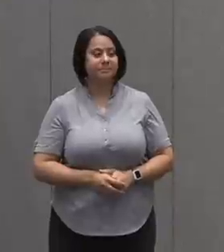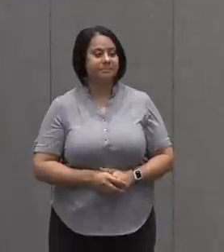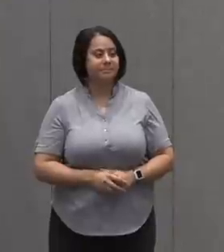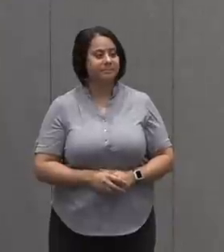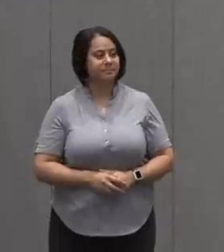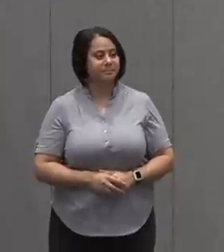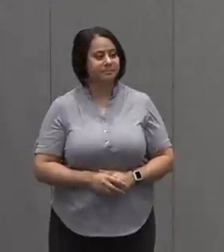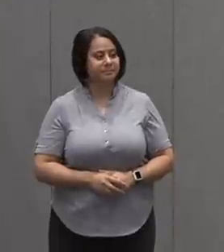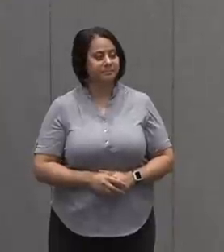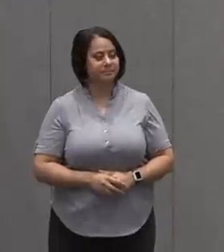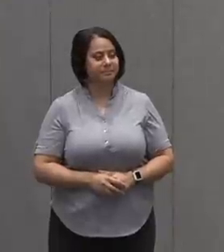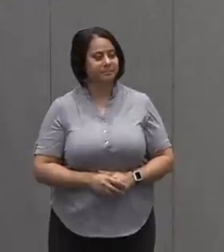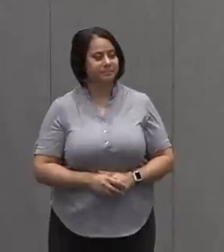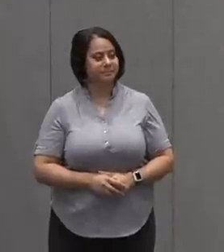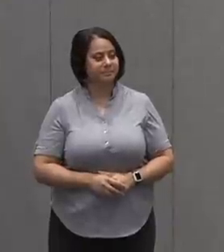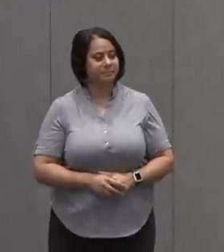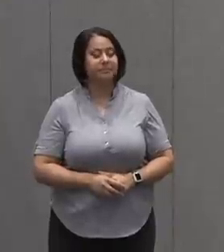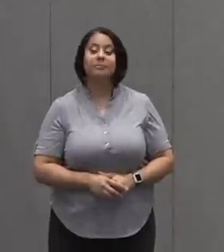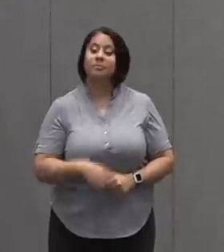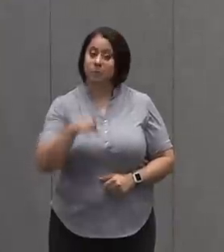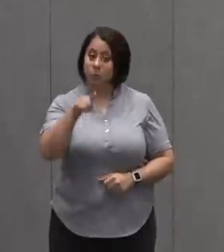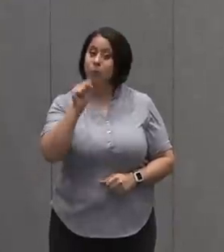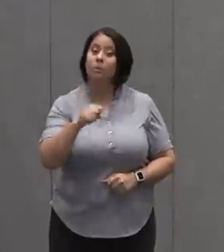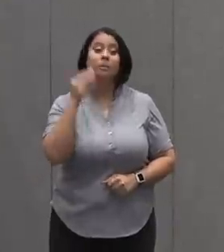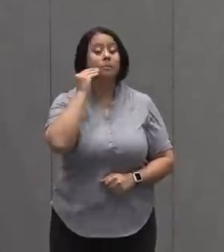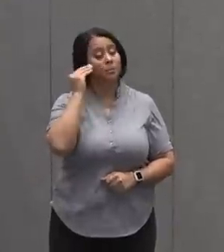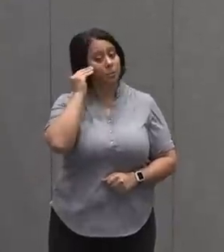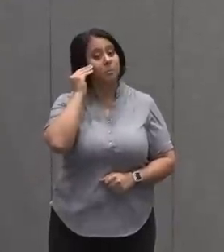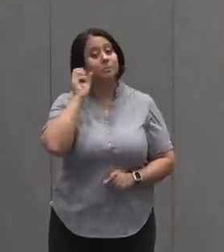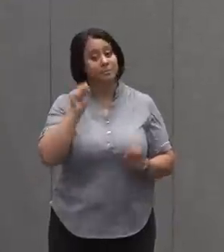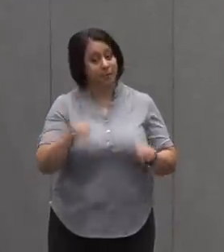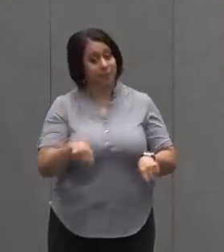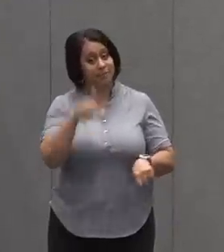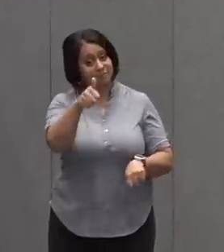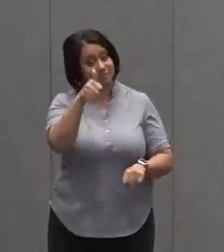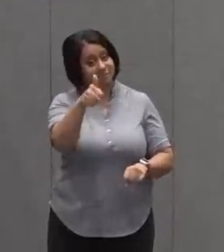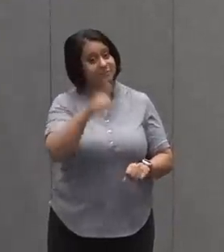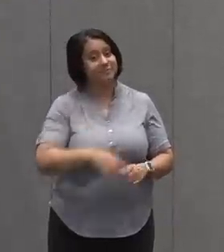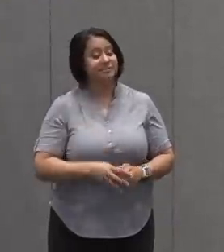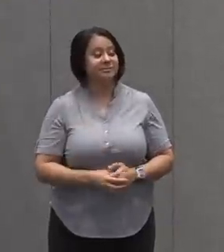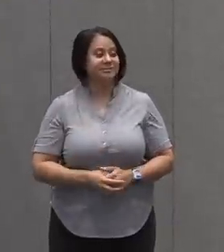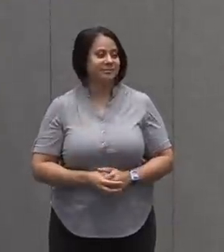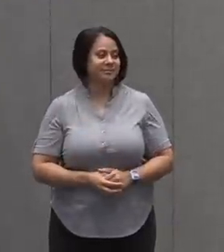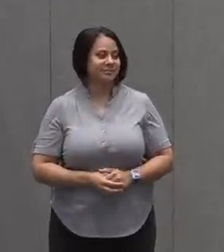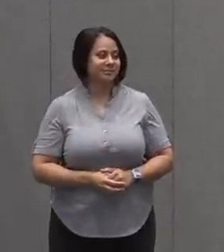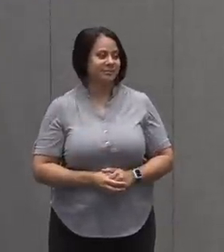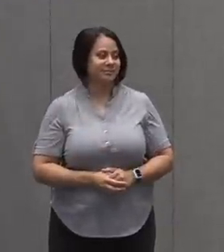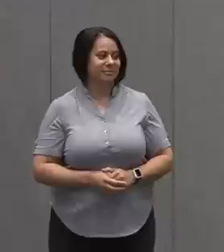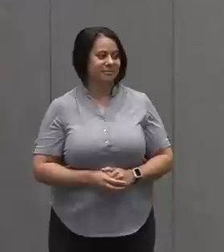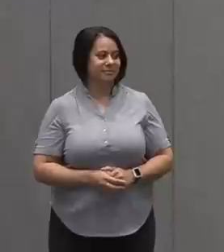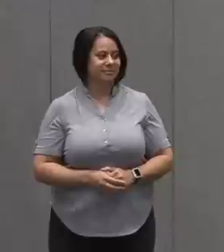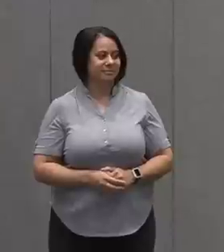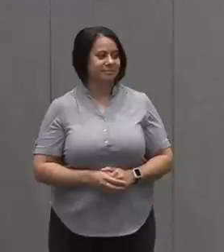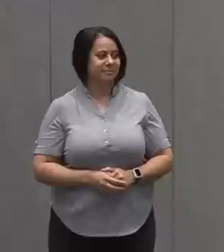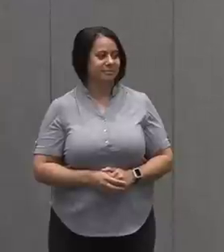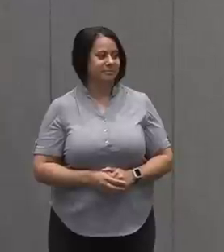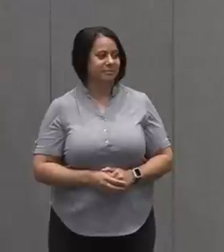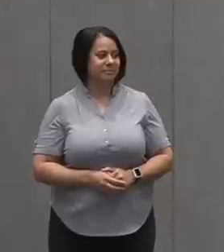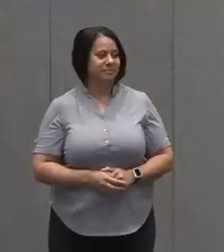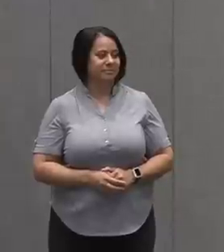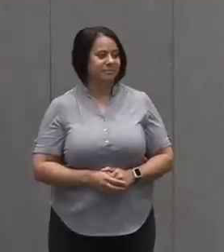fun that you can do at home. If I can keep it there. There